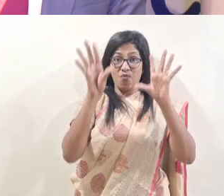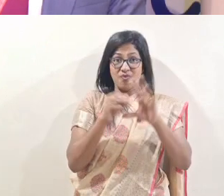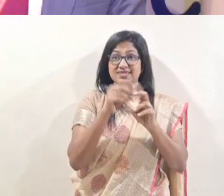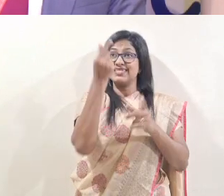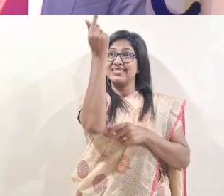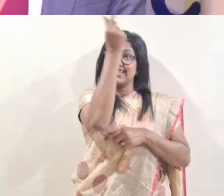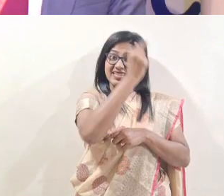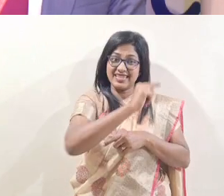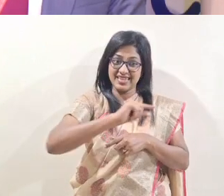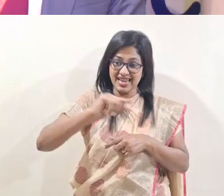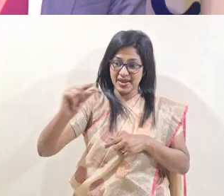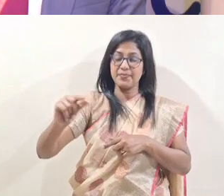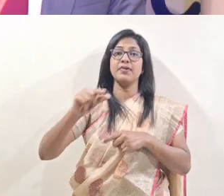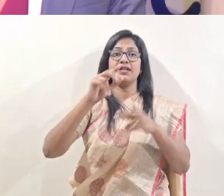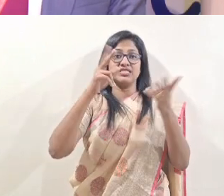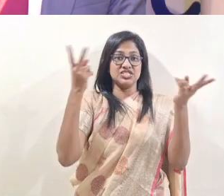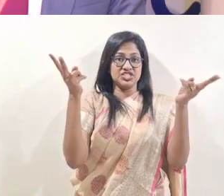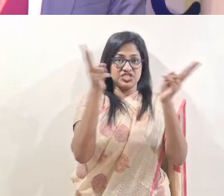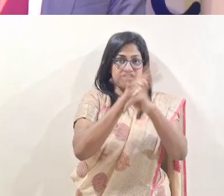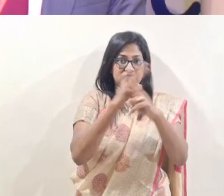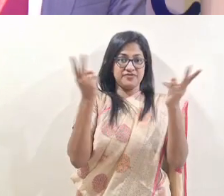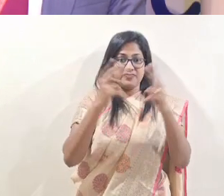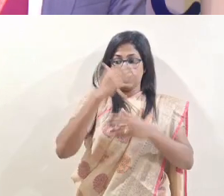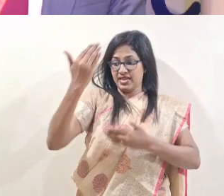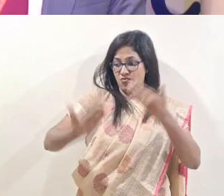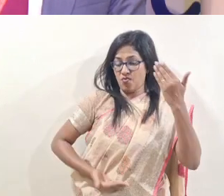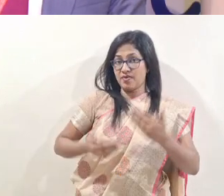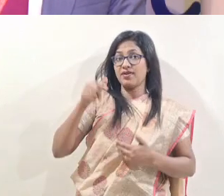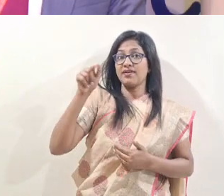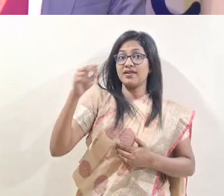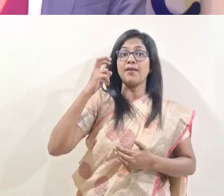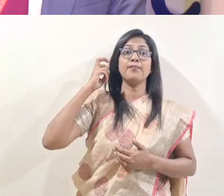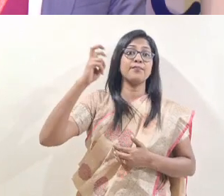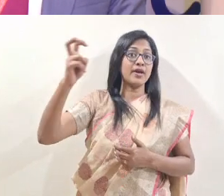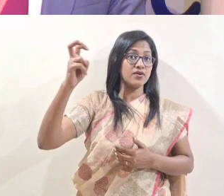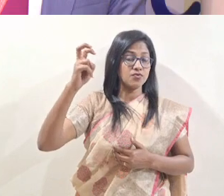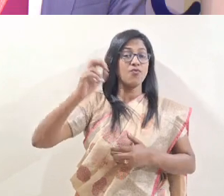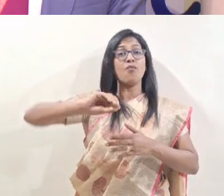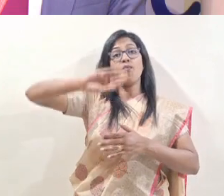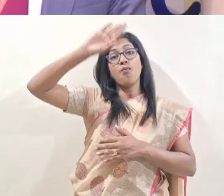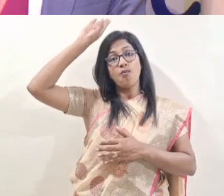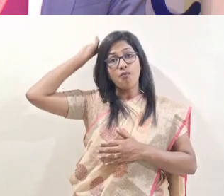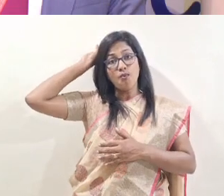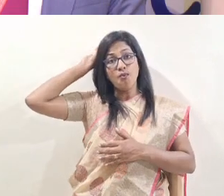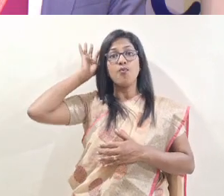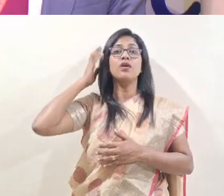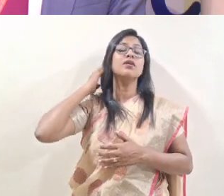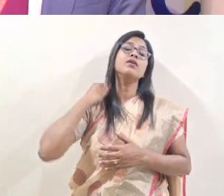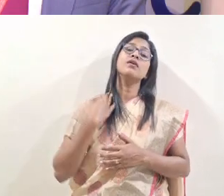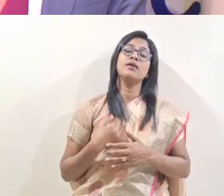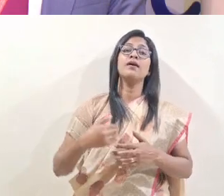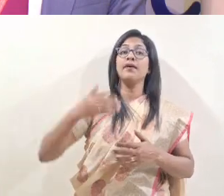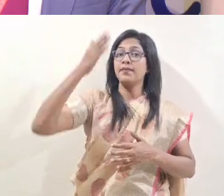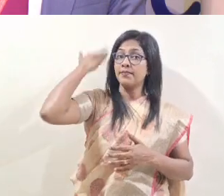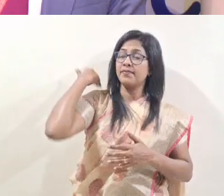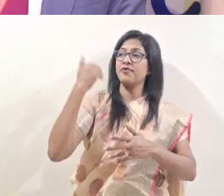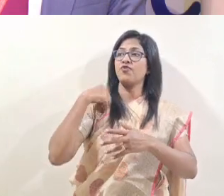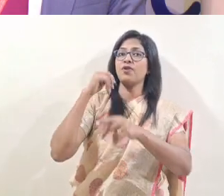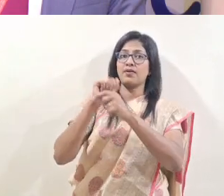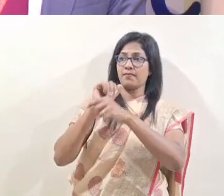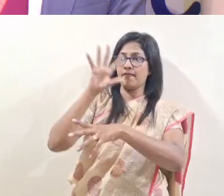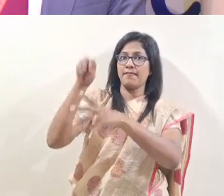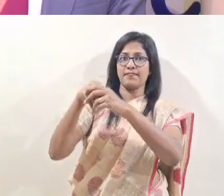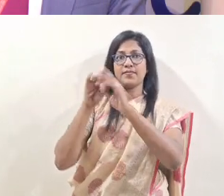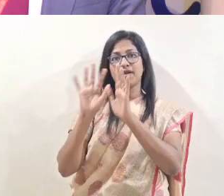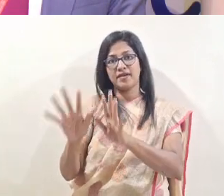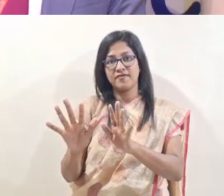replacements that are taking place in Kolkata Metro, the old metro also, I have been part of some of those works, so I know